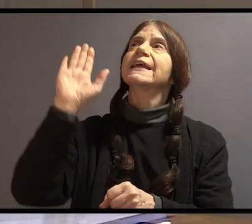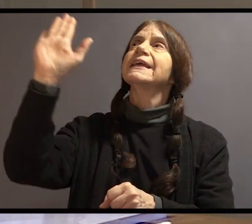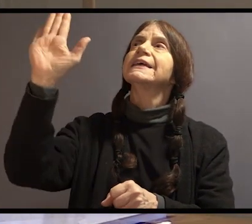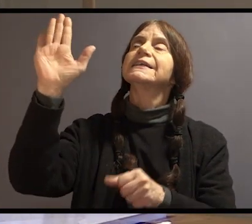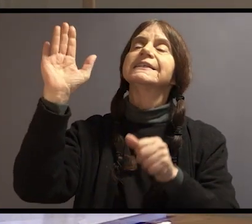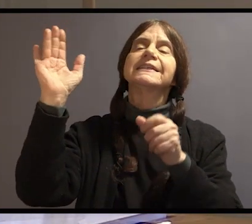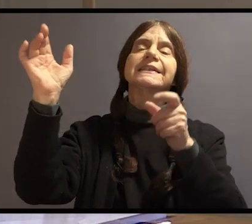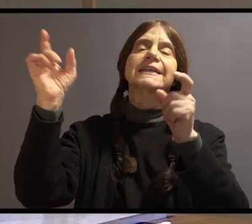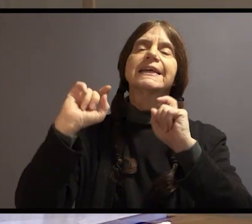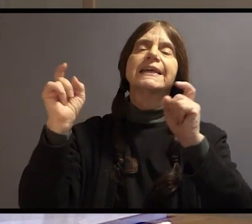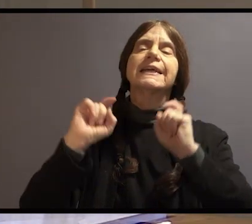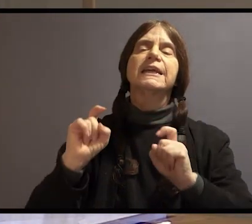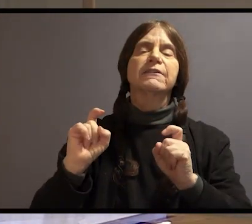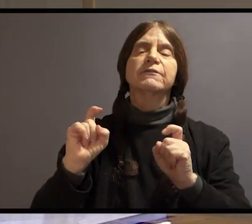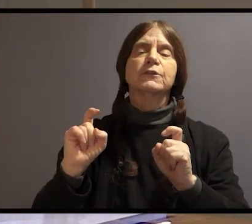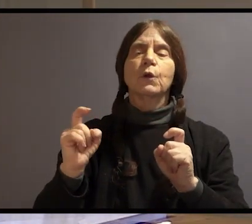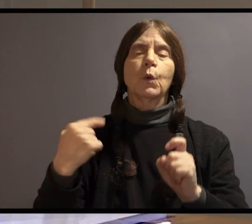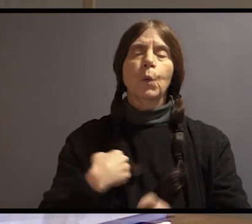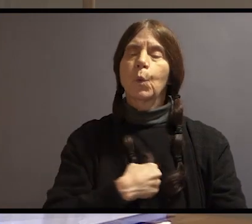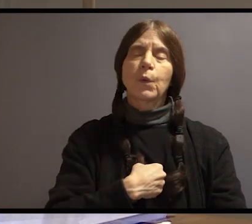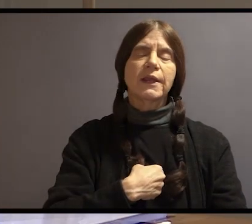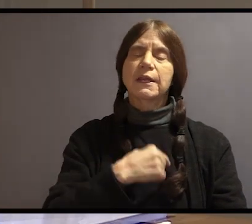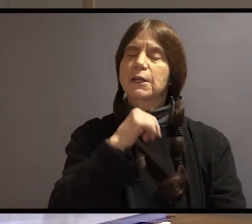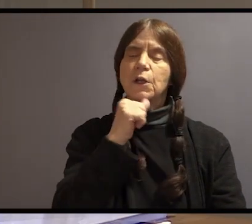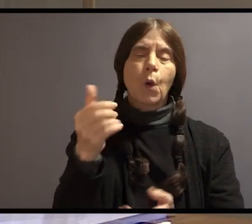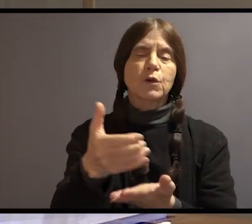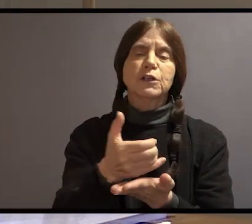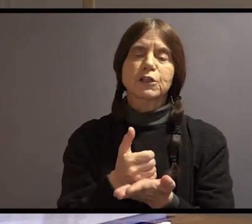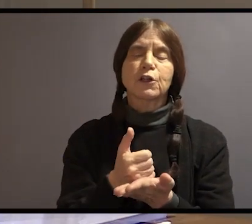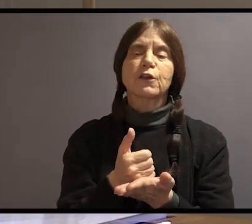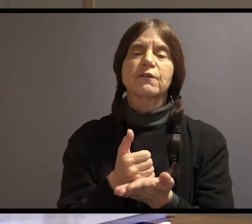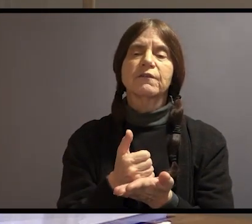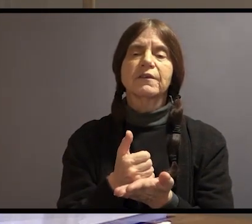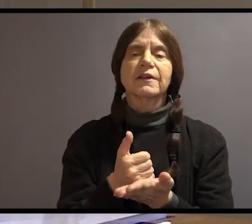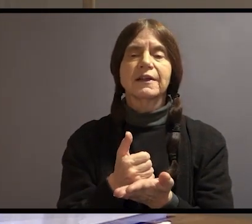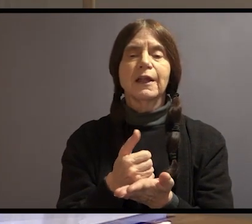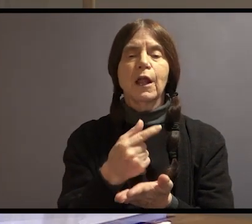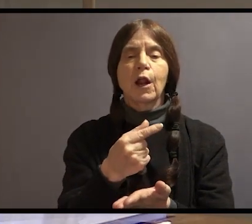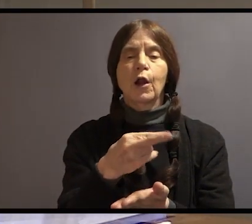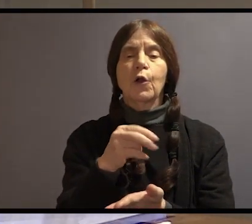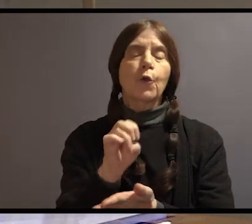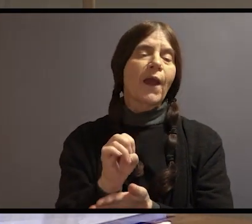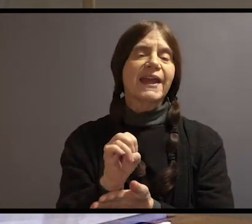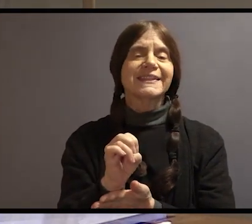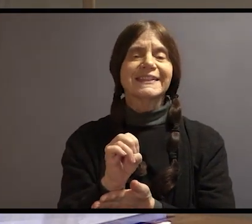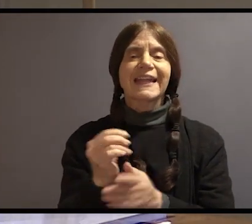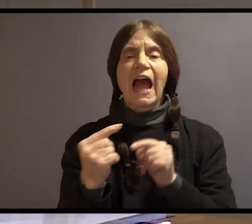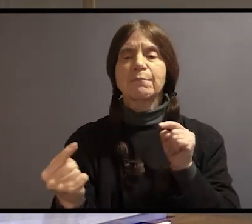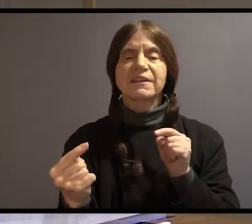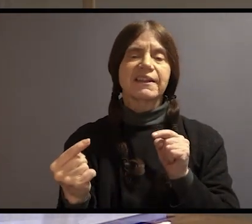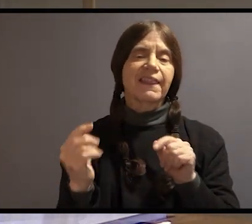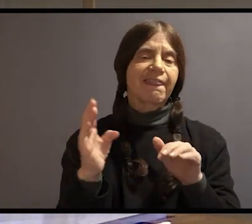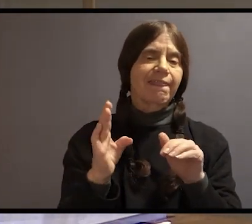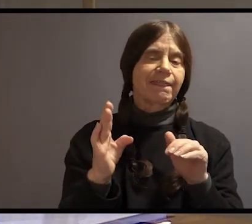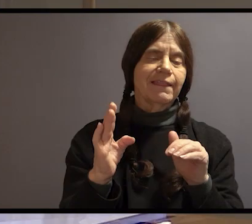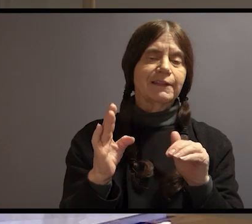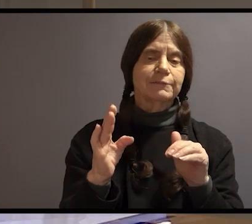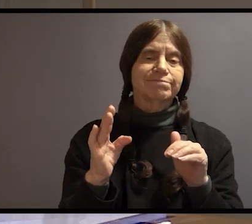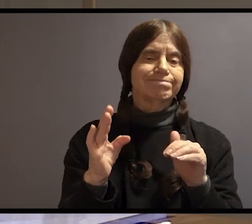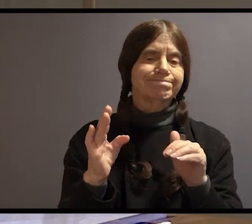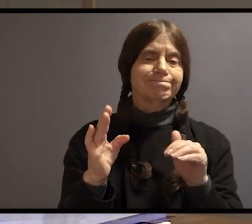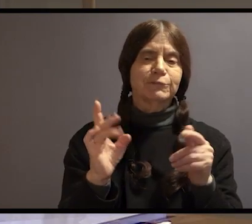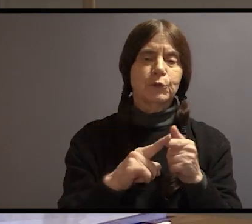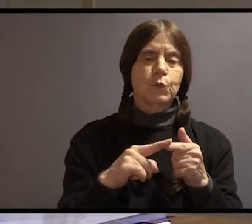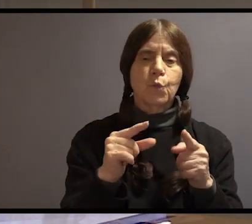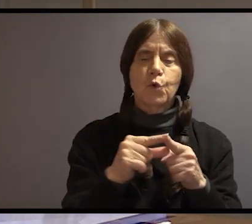God we don't deserve. Grace is the opposite of words like fair or deserve. What is